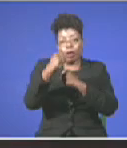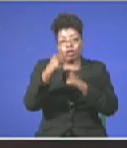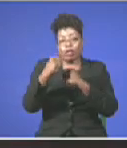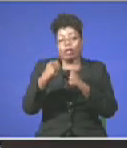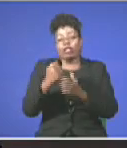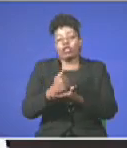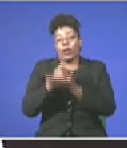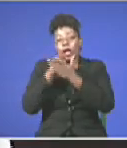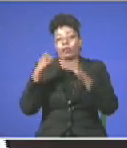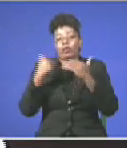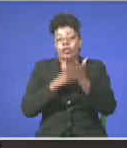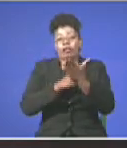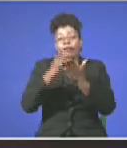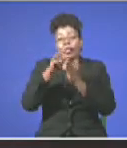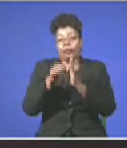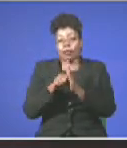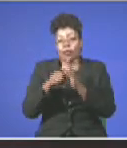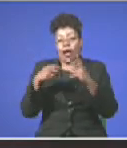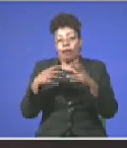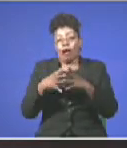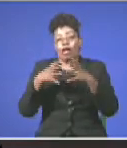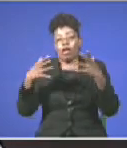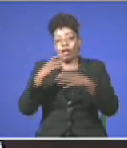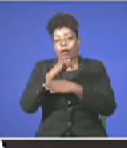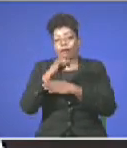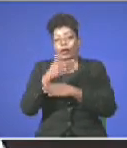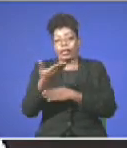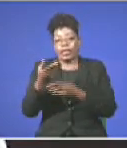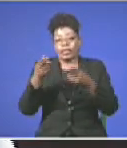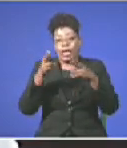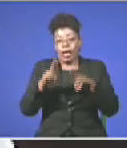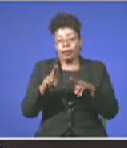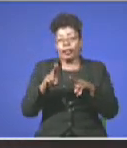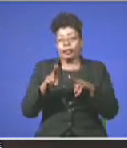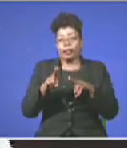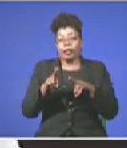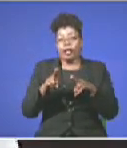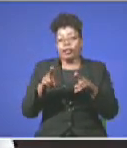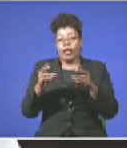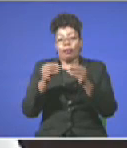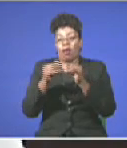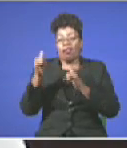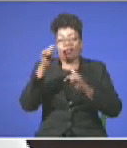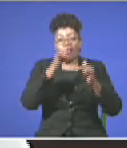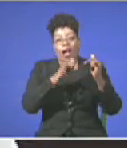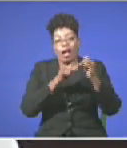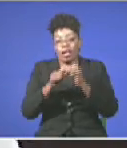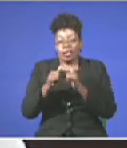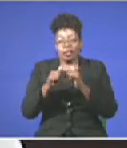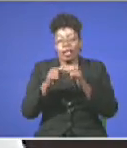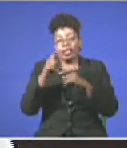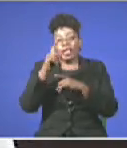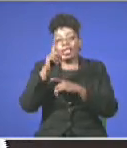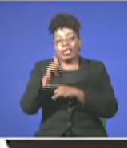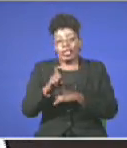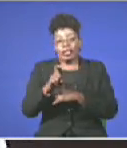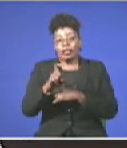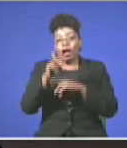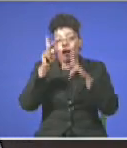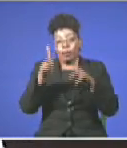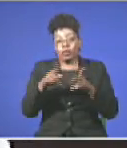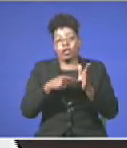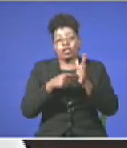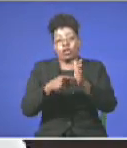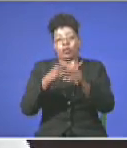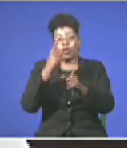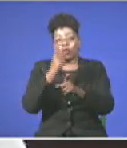development. You know, we got a lot of stuff going on with these young kids in the community today. You know, they more violent, more vicious, and they just need someone who could show them the right way and the